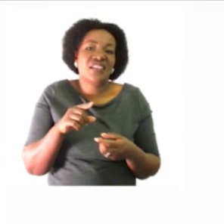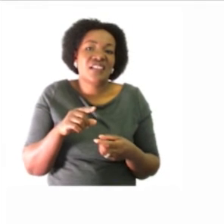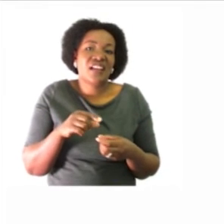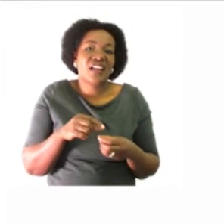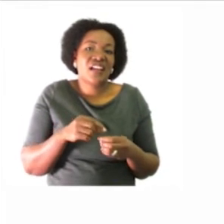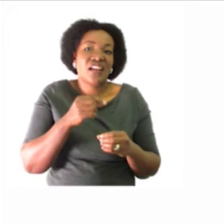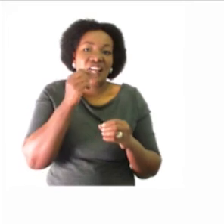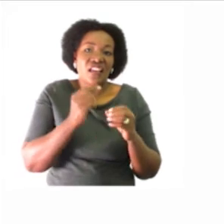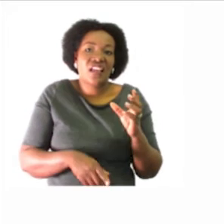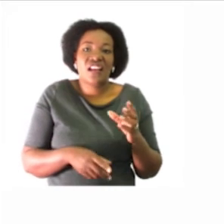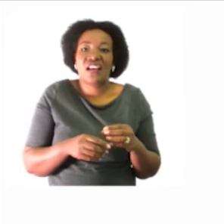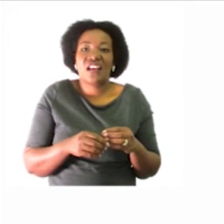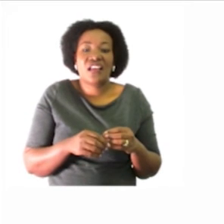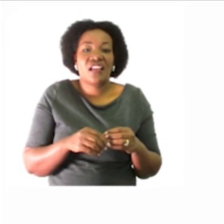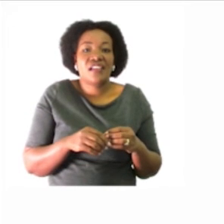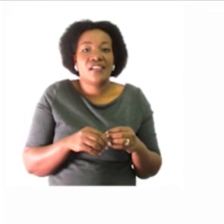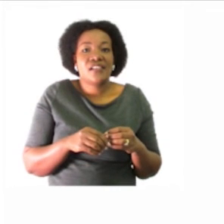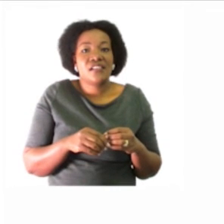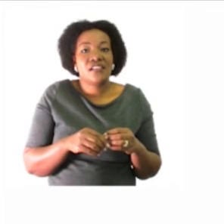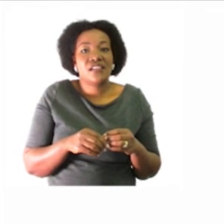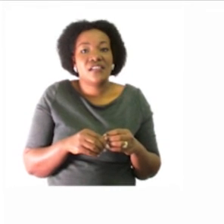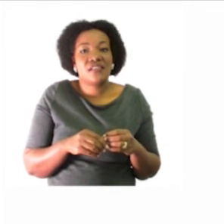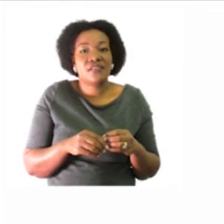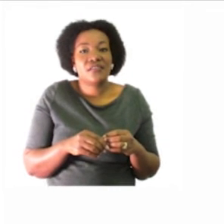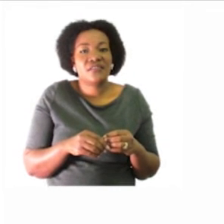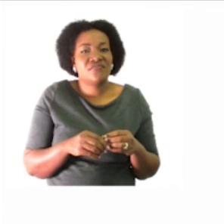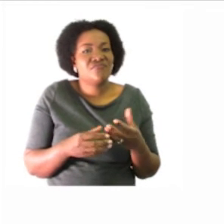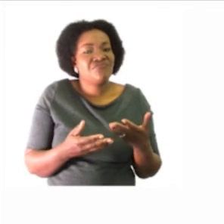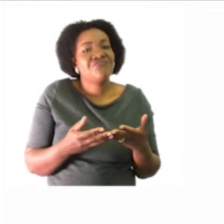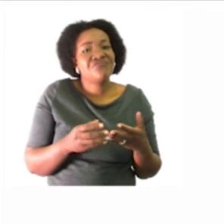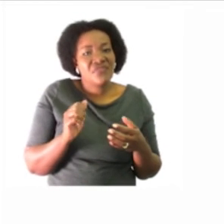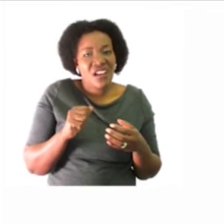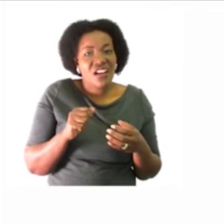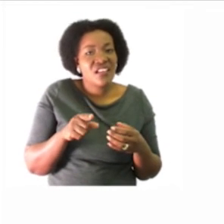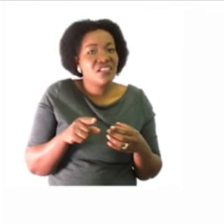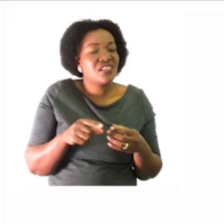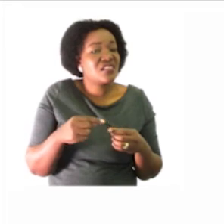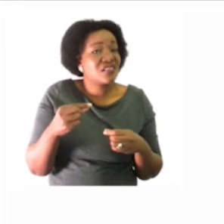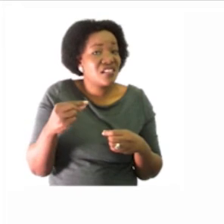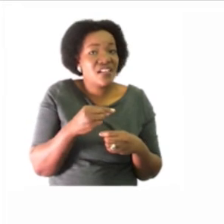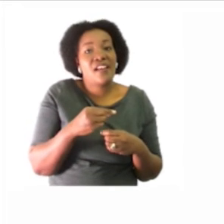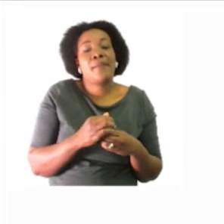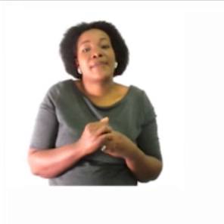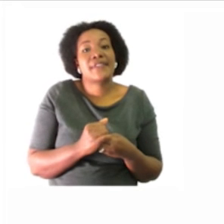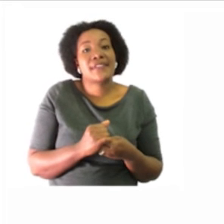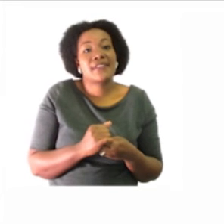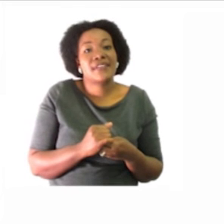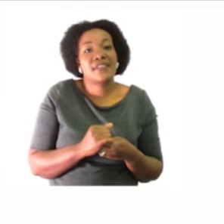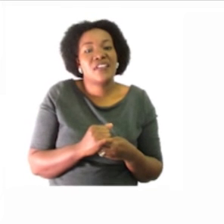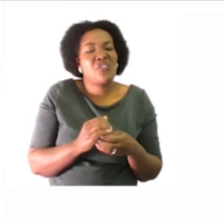like an egg, an oval shape. Yes, we can also measure it in grams because